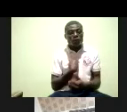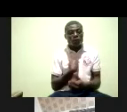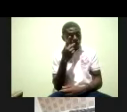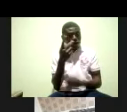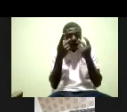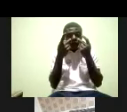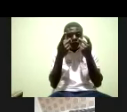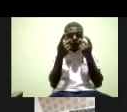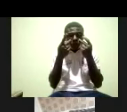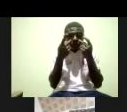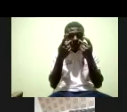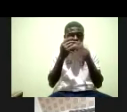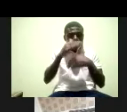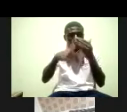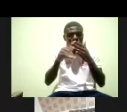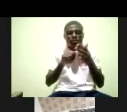processing disorders.